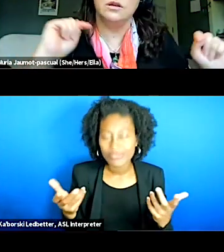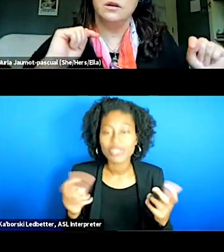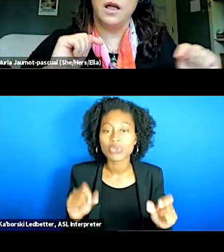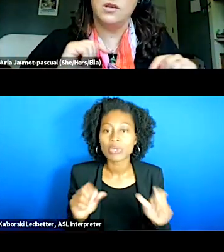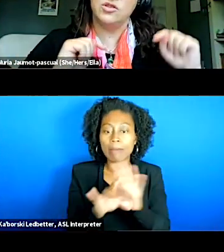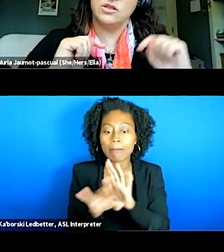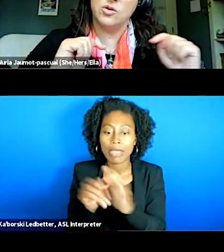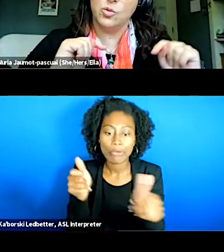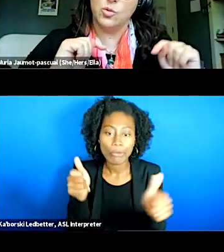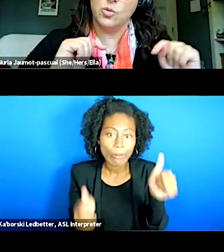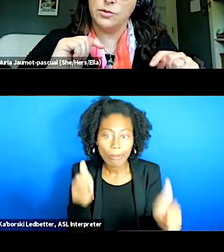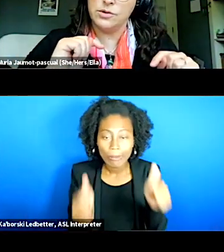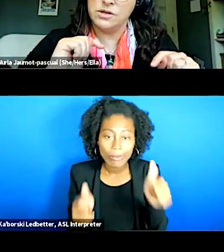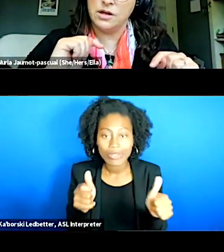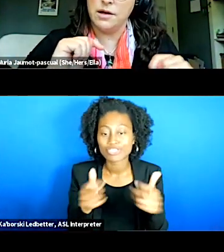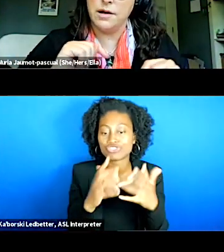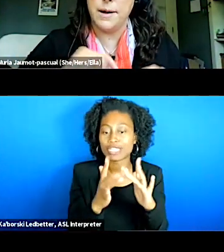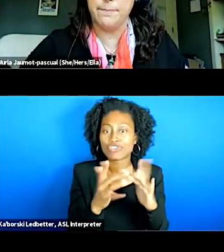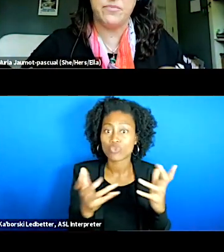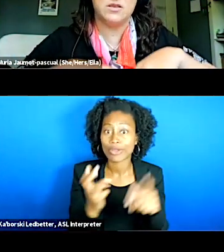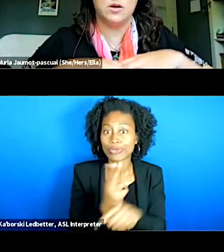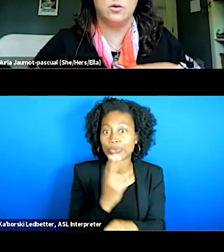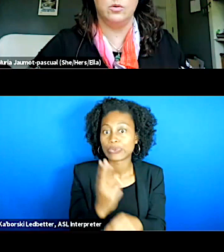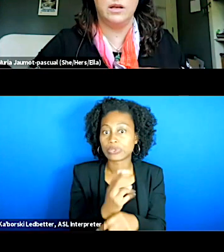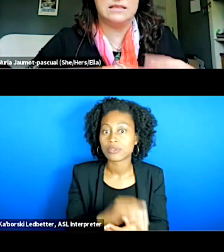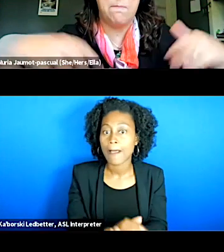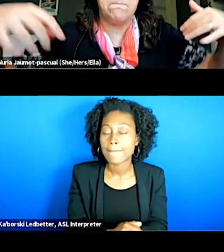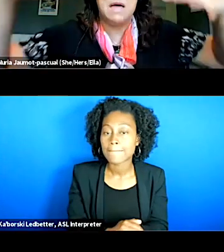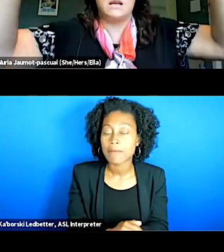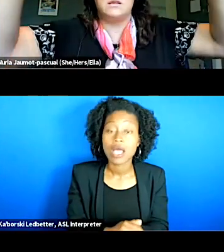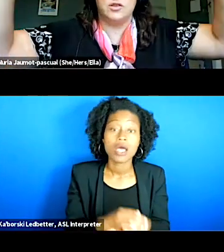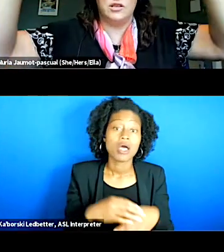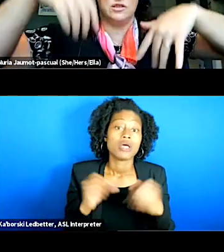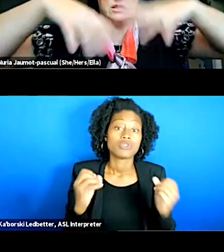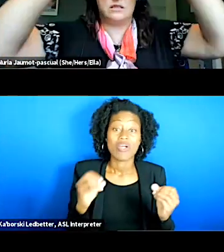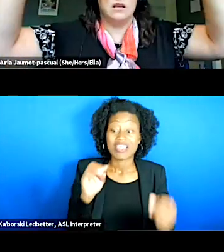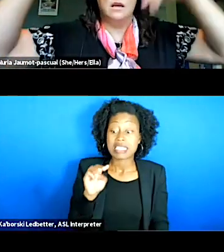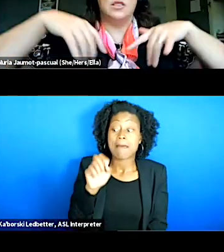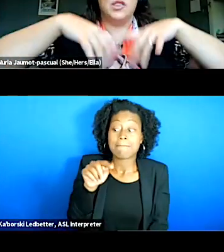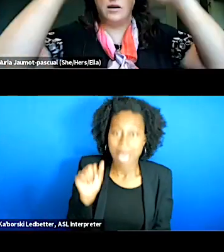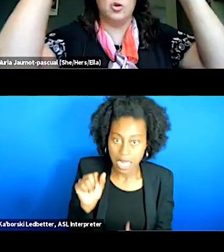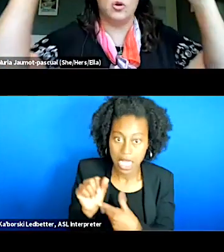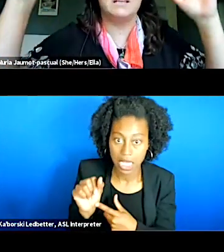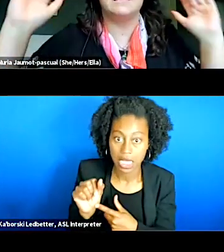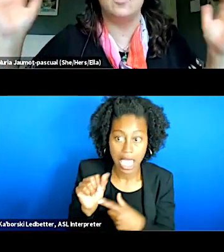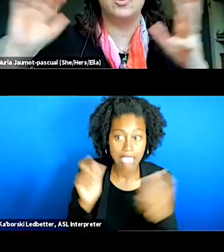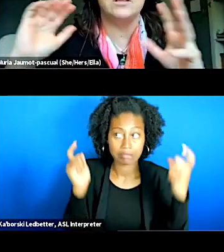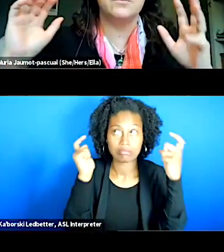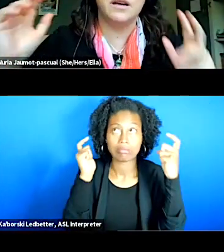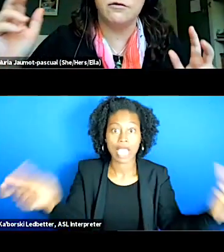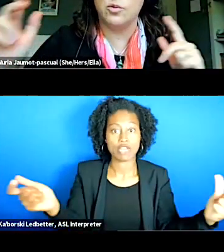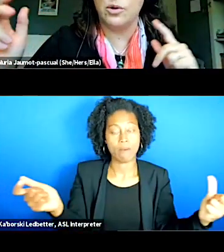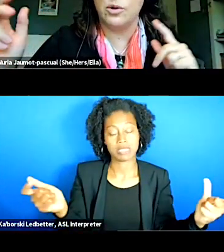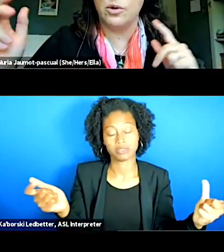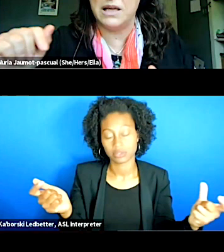those engines you want to use. So it is a meta search engine. It's ginormous. Now you need to